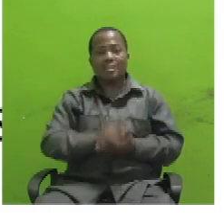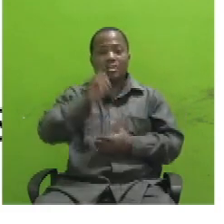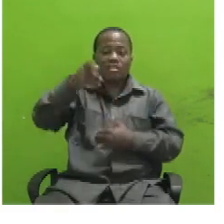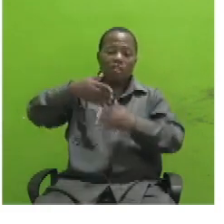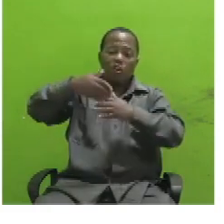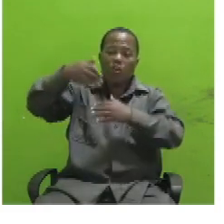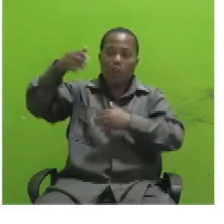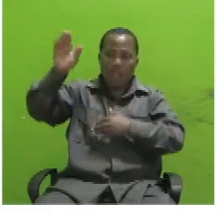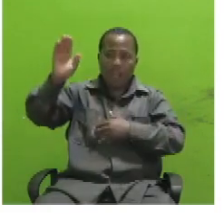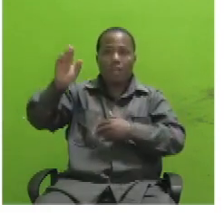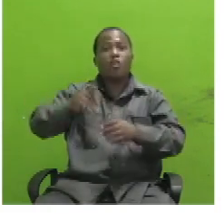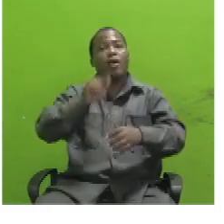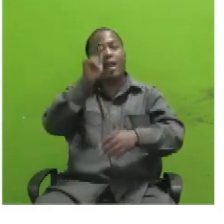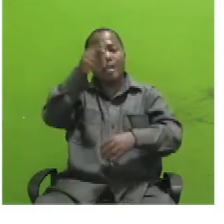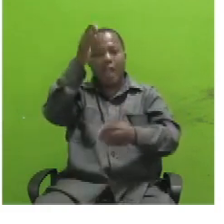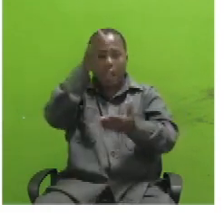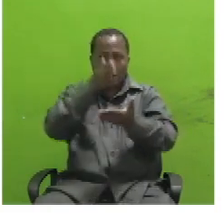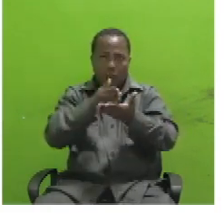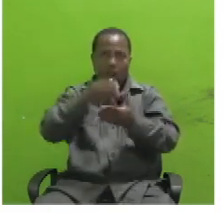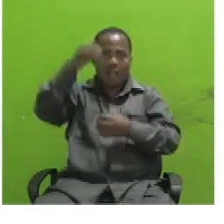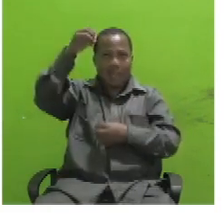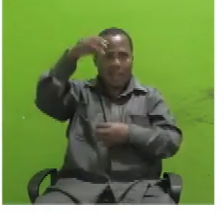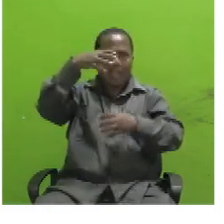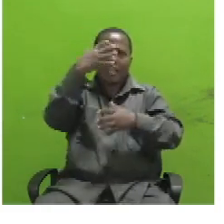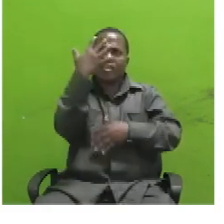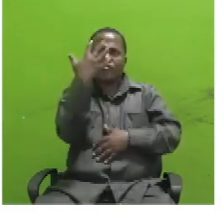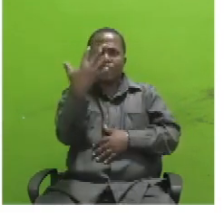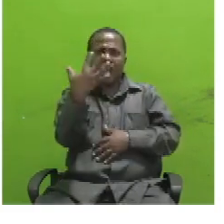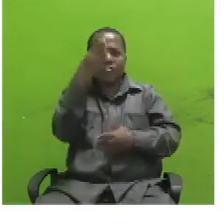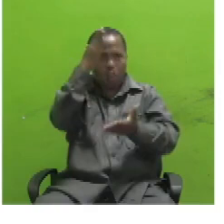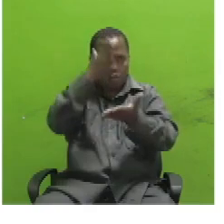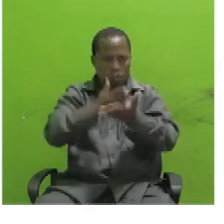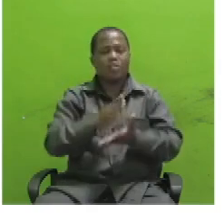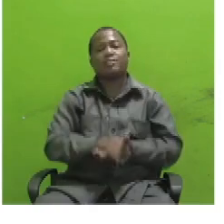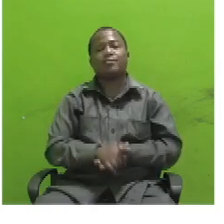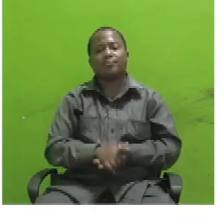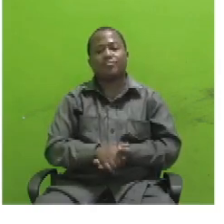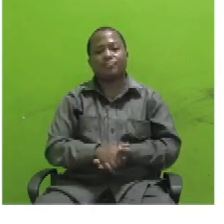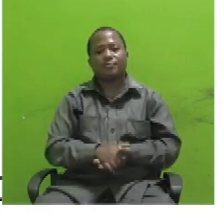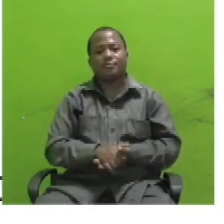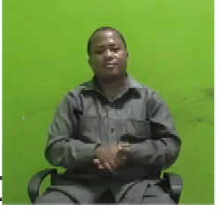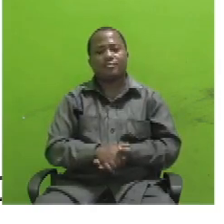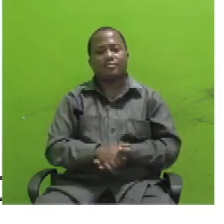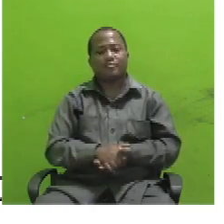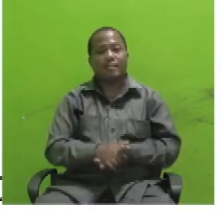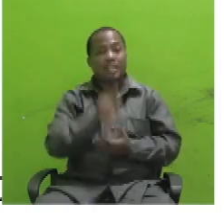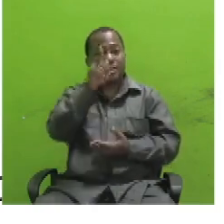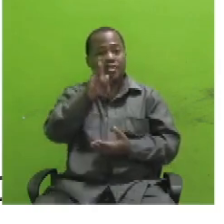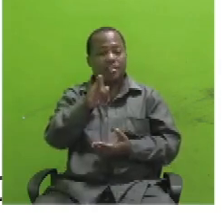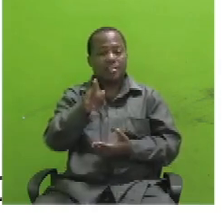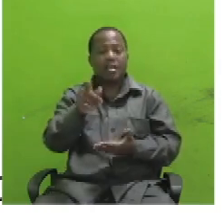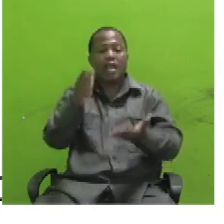up when her clock rings at 5 o'clock. She gets